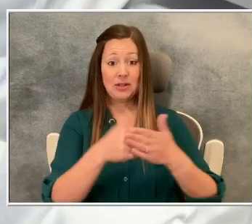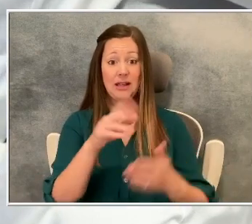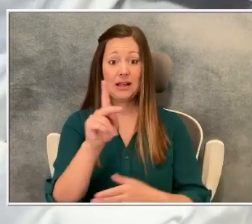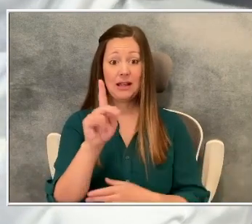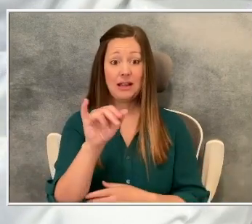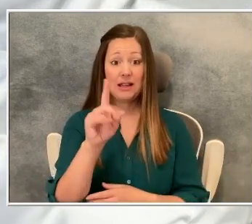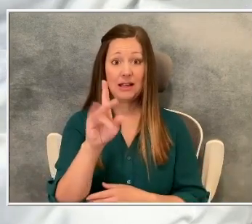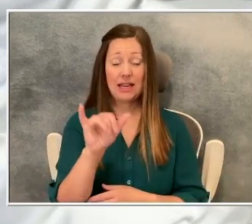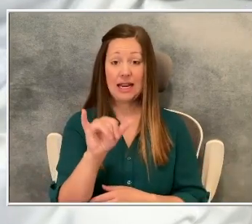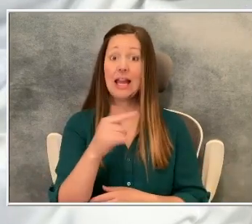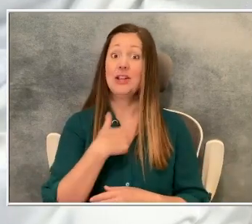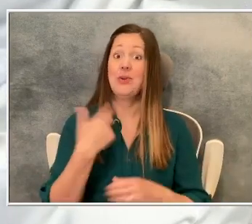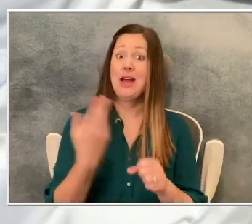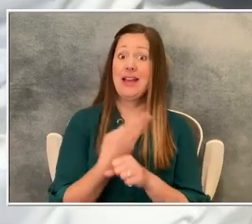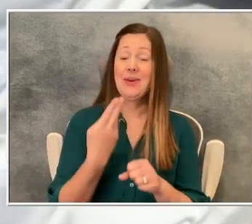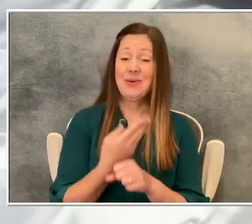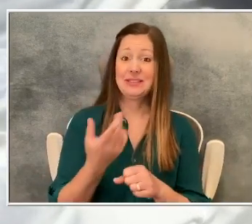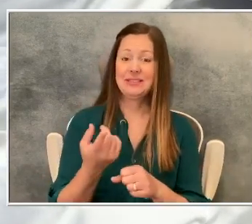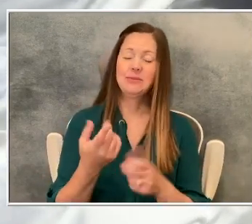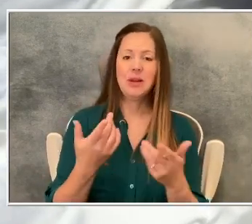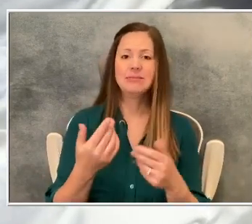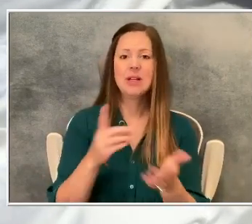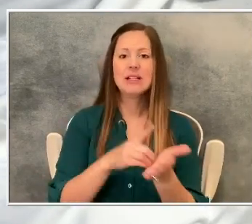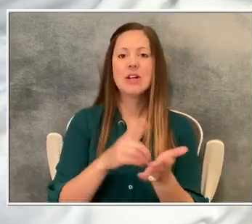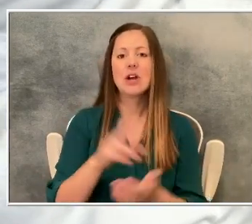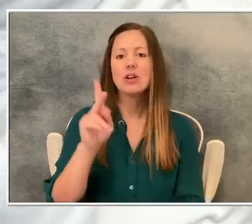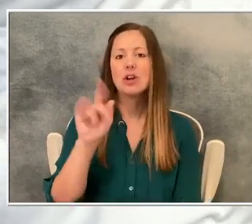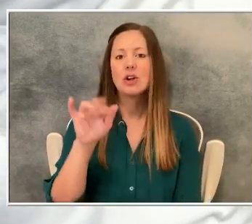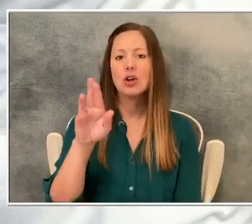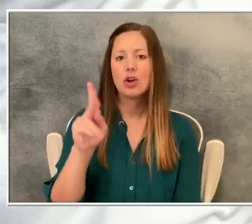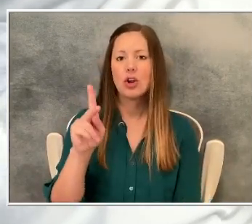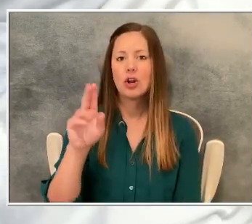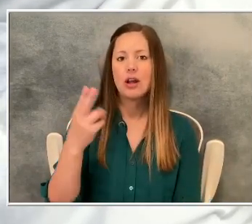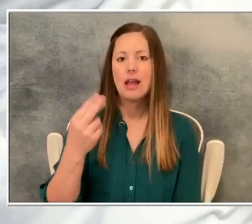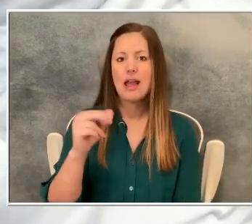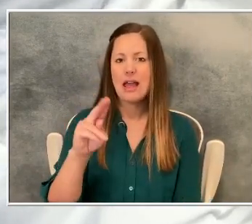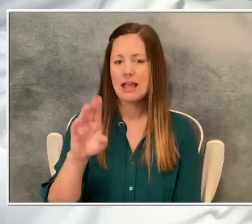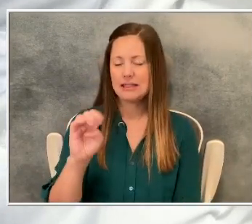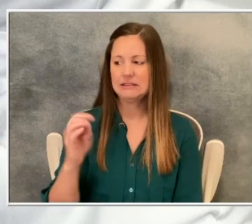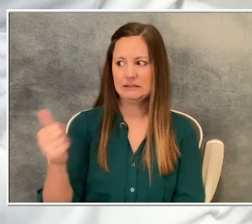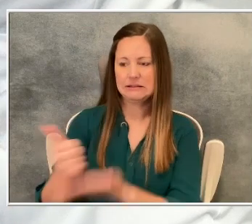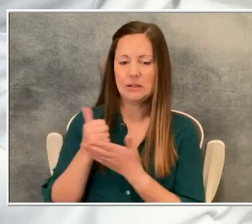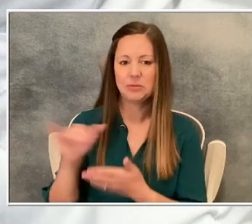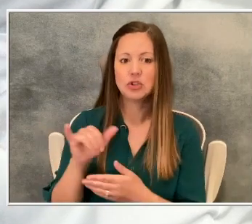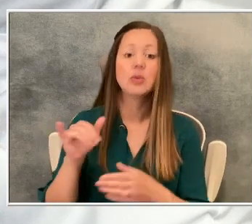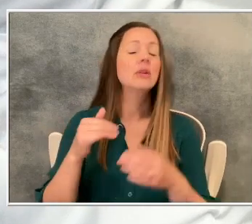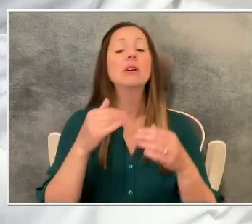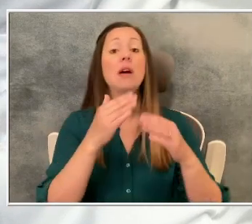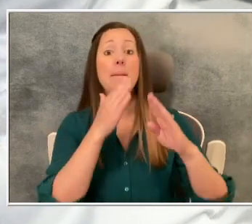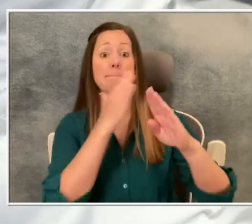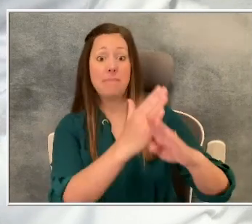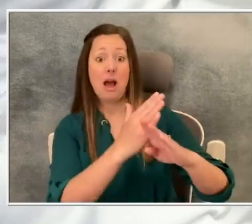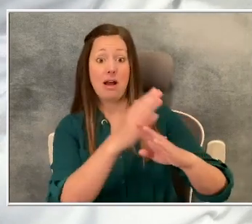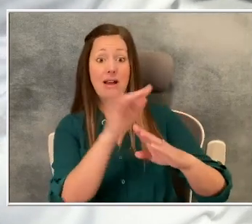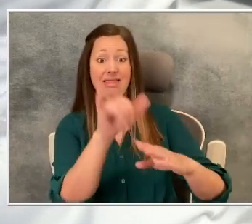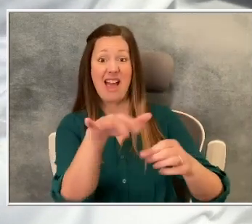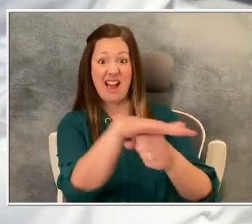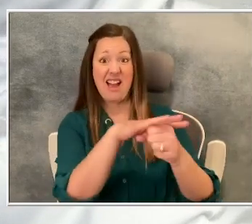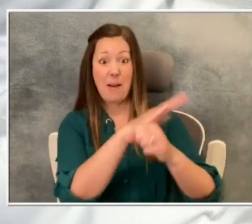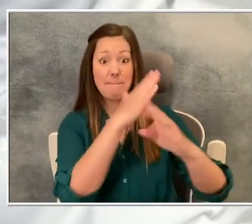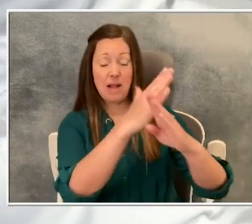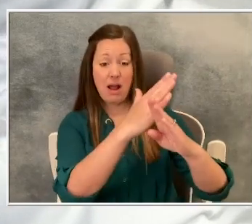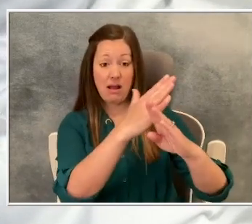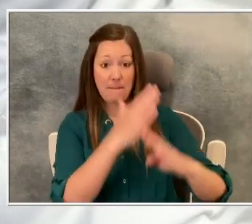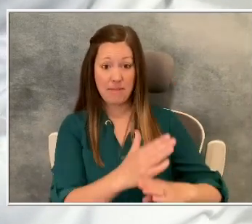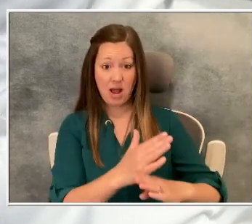of my senior partners, Dr. Kirk Hans. We briefly blocked above the kidney arteries and blocked the kidney arteries as well, just so that we could clean